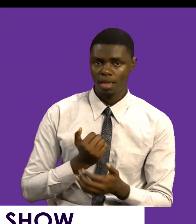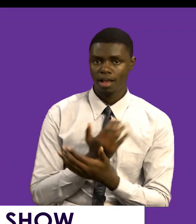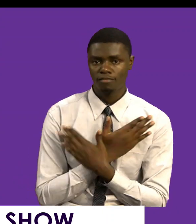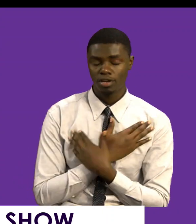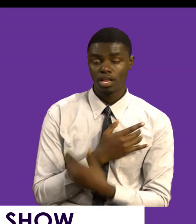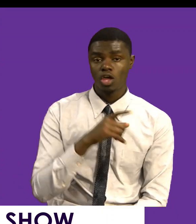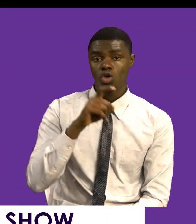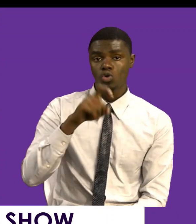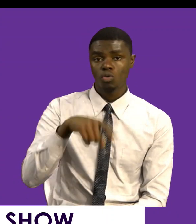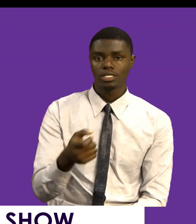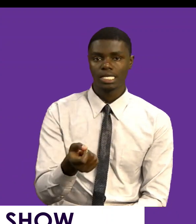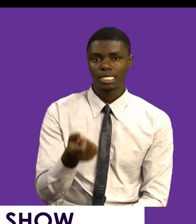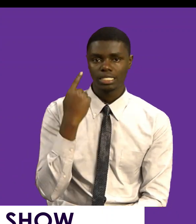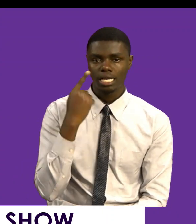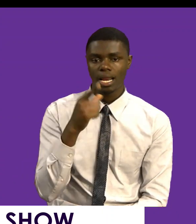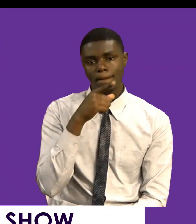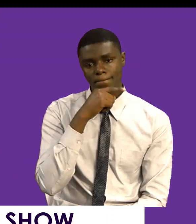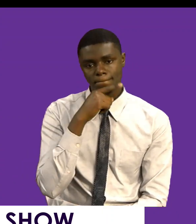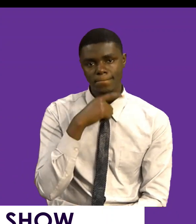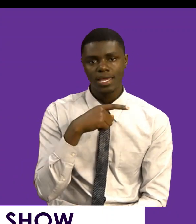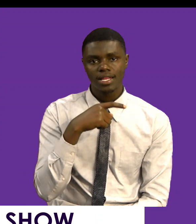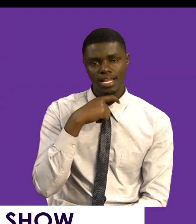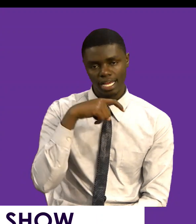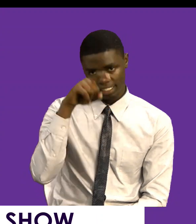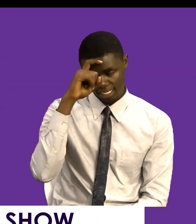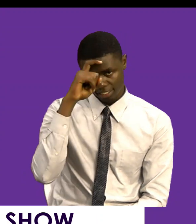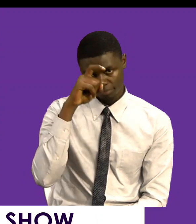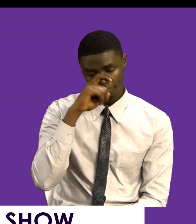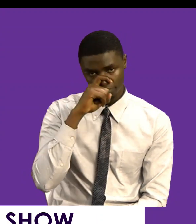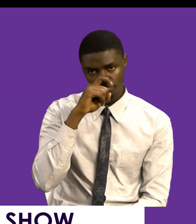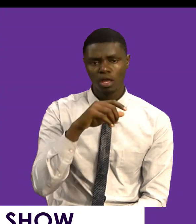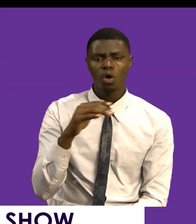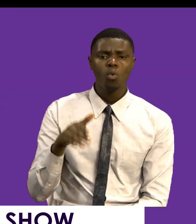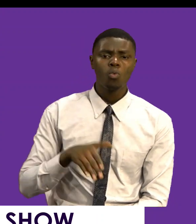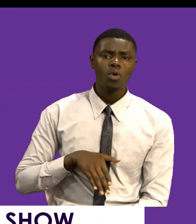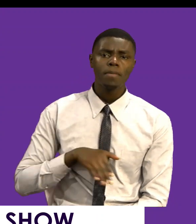you need to understand that men are jealous. Women don't